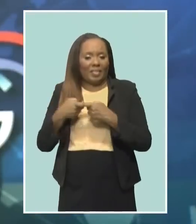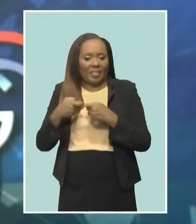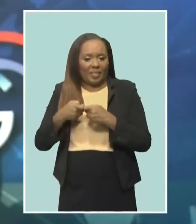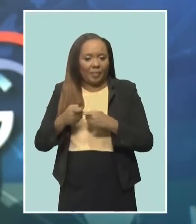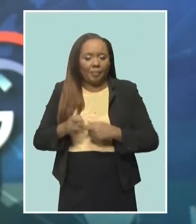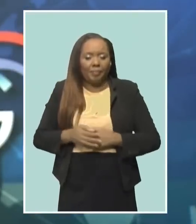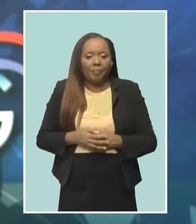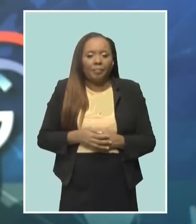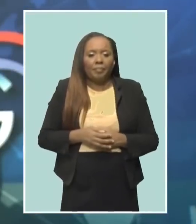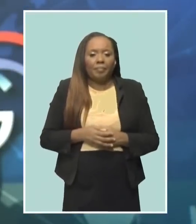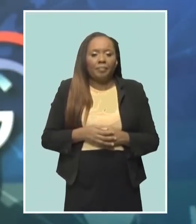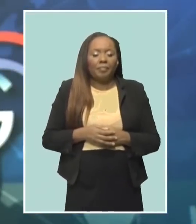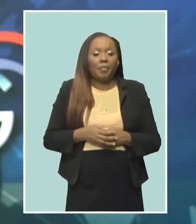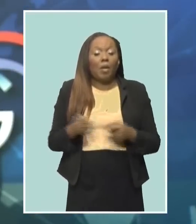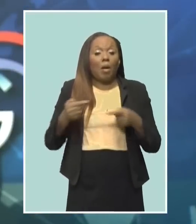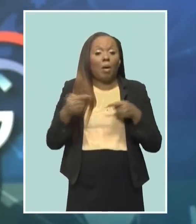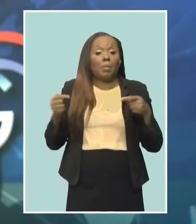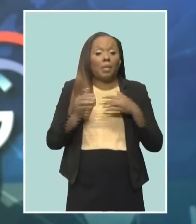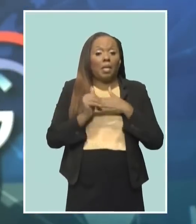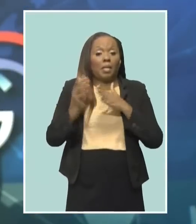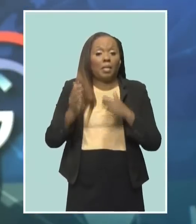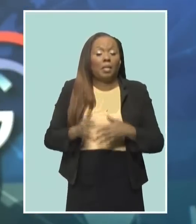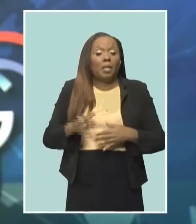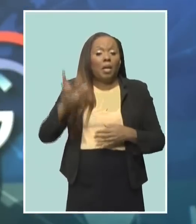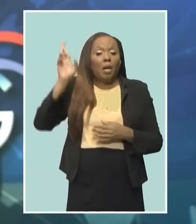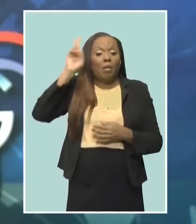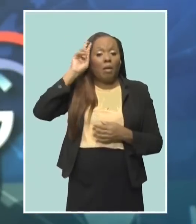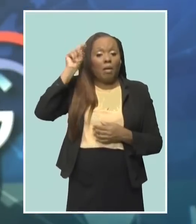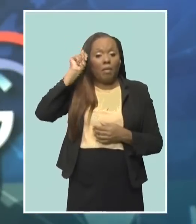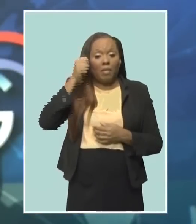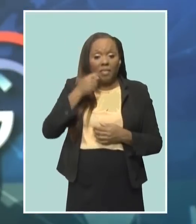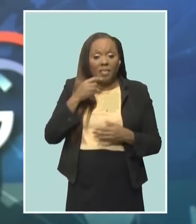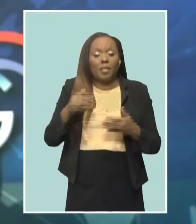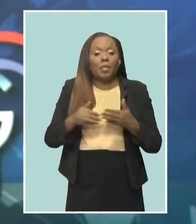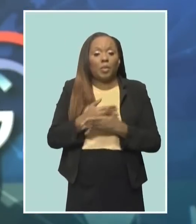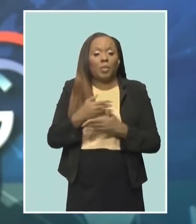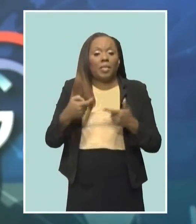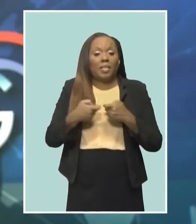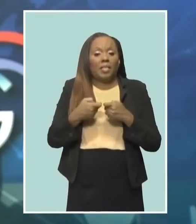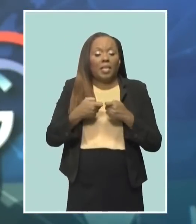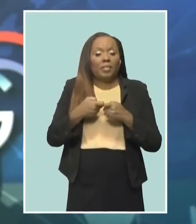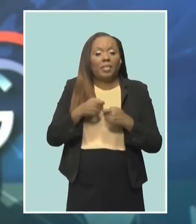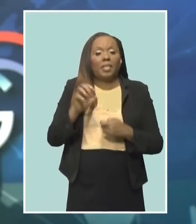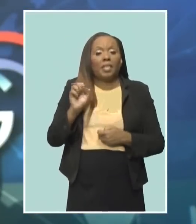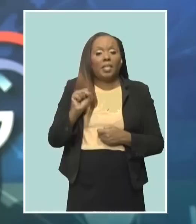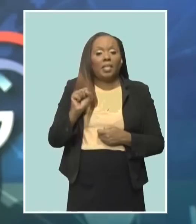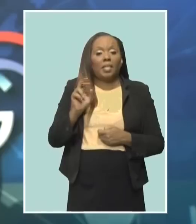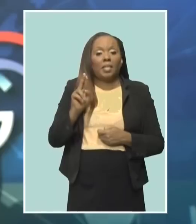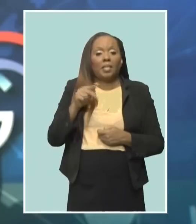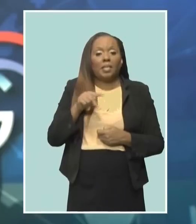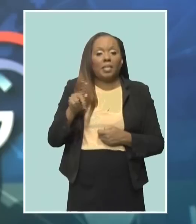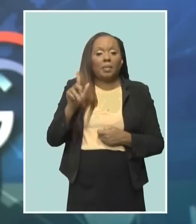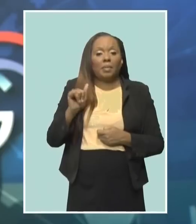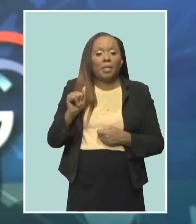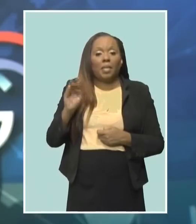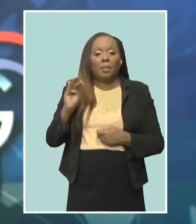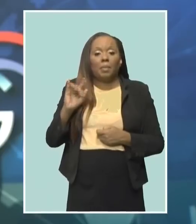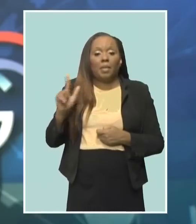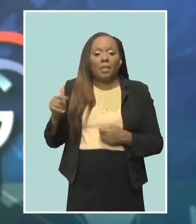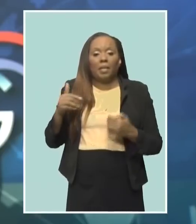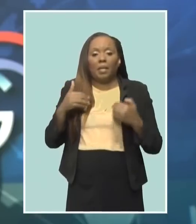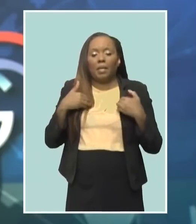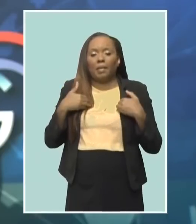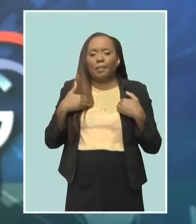Meanwhile, there's concern tonight from opposition leader Ralph Thorne that the new Electricity Supply Bill 2024 gives too much power